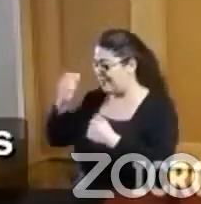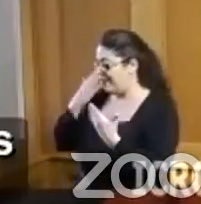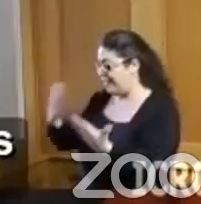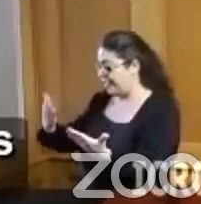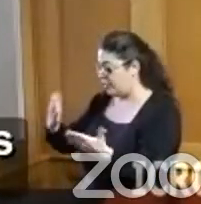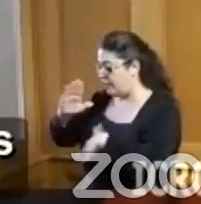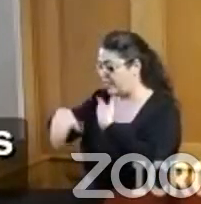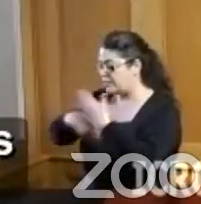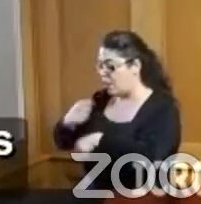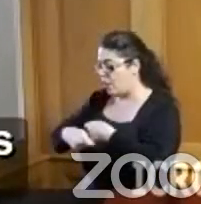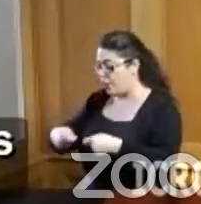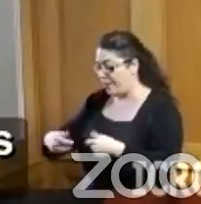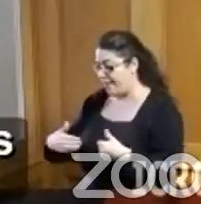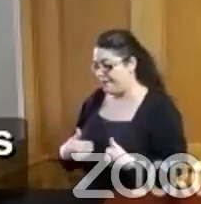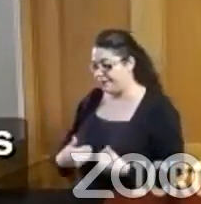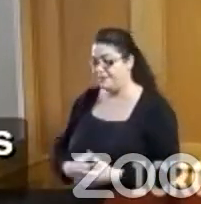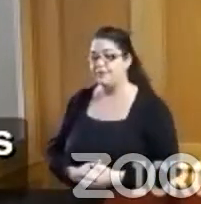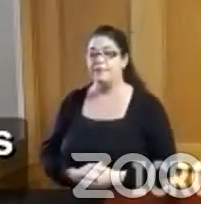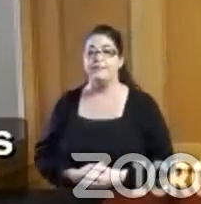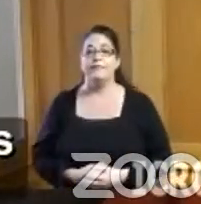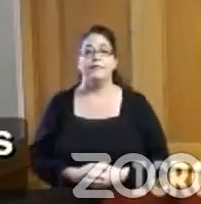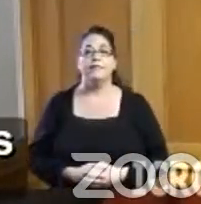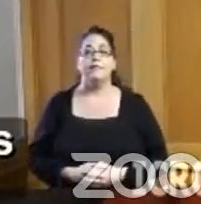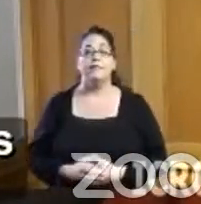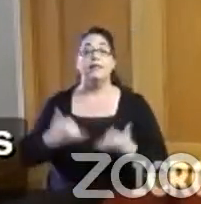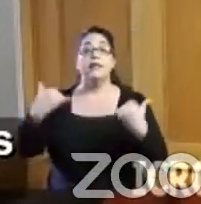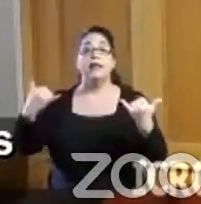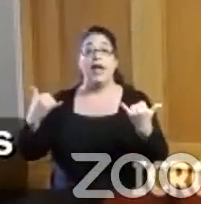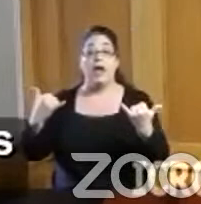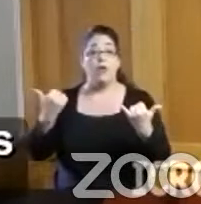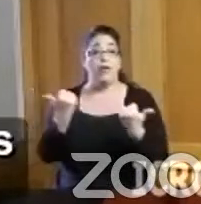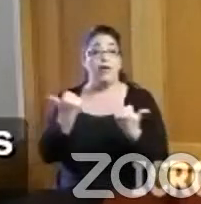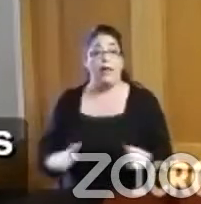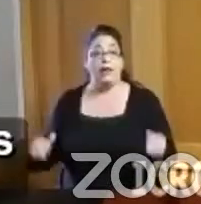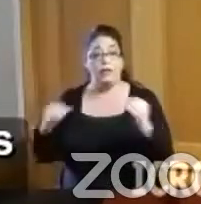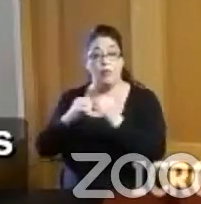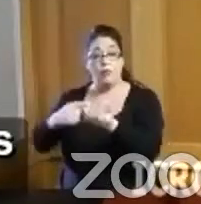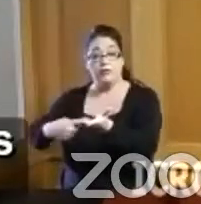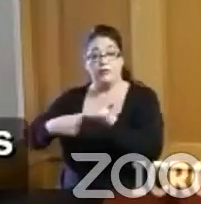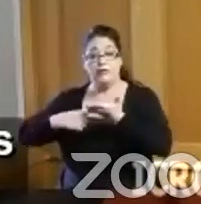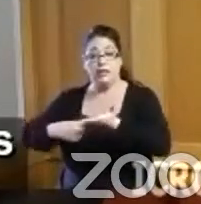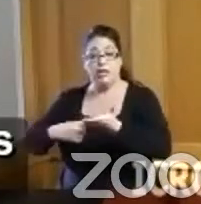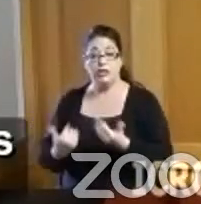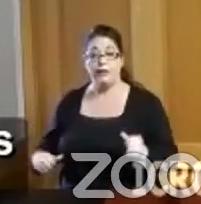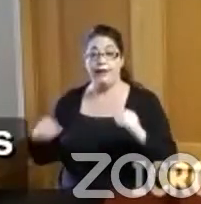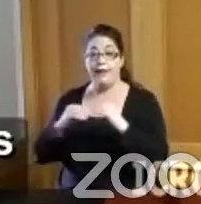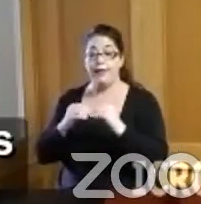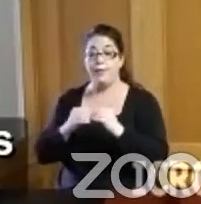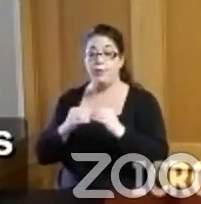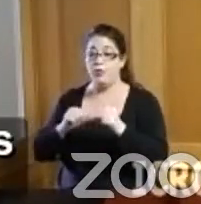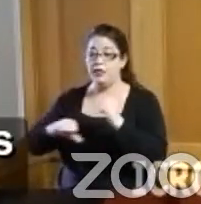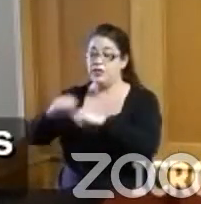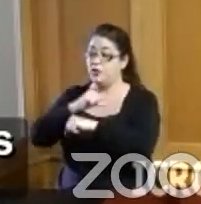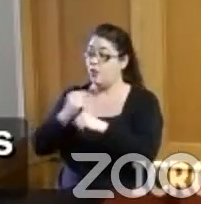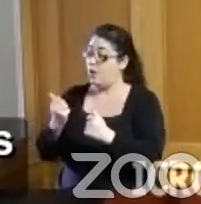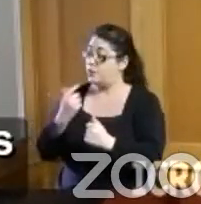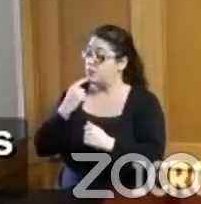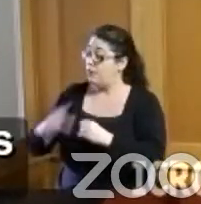have. At this point, if there is any more discussion or anything that my colleagues would like to